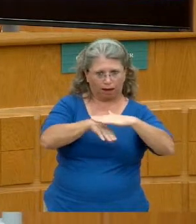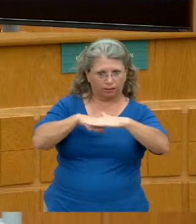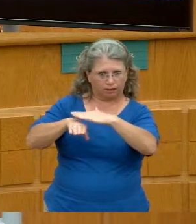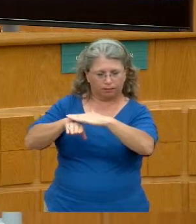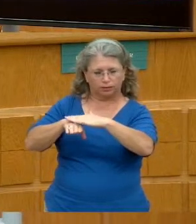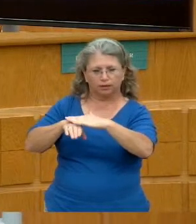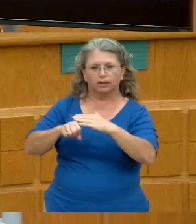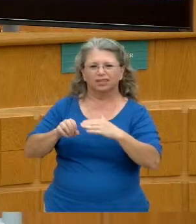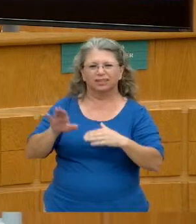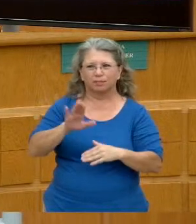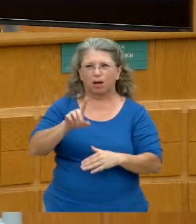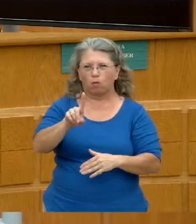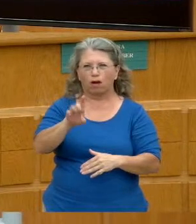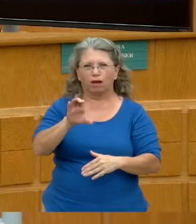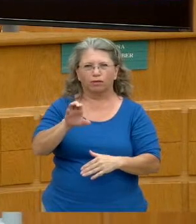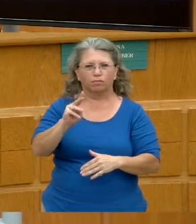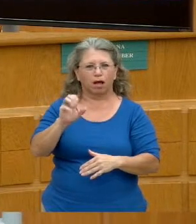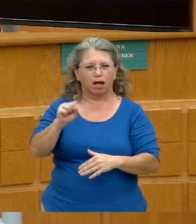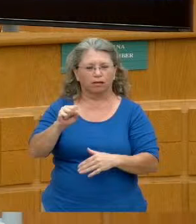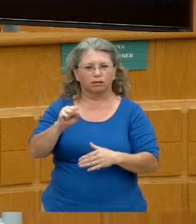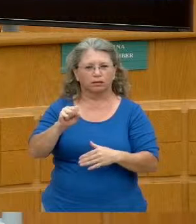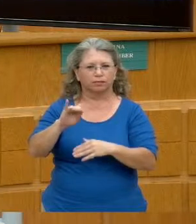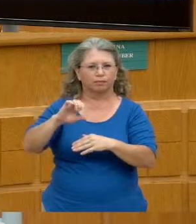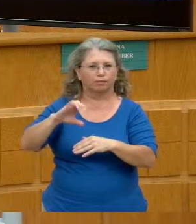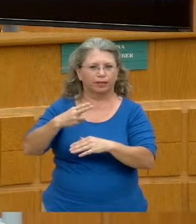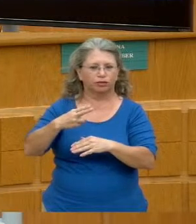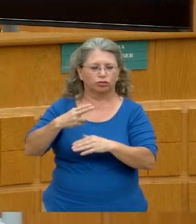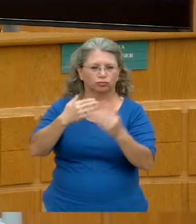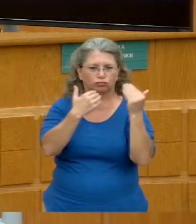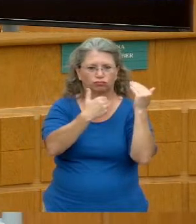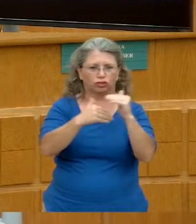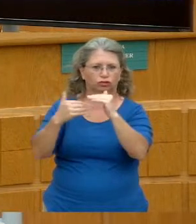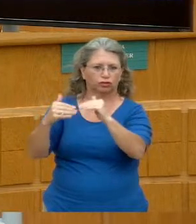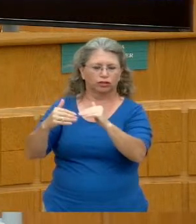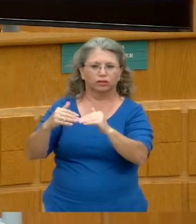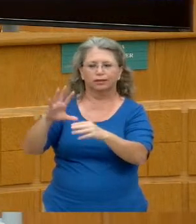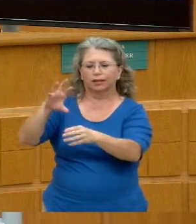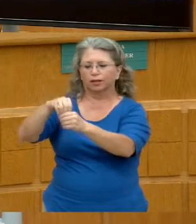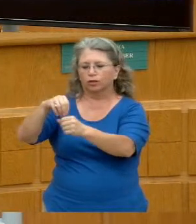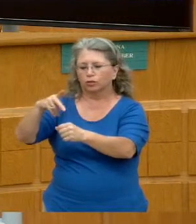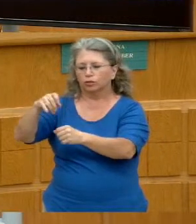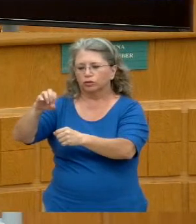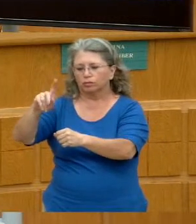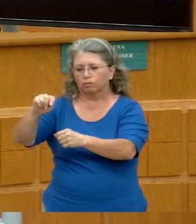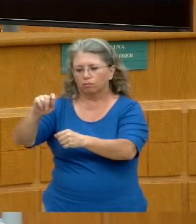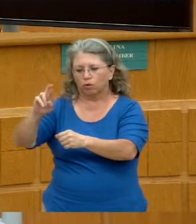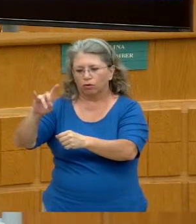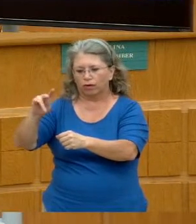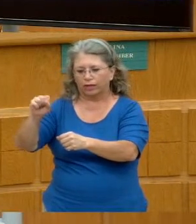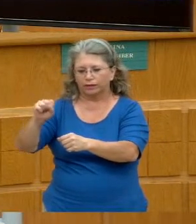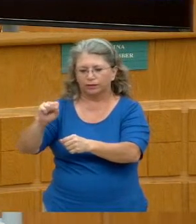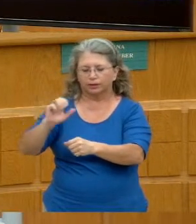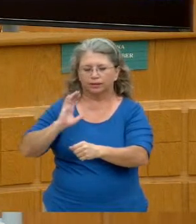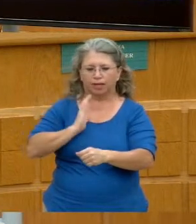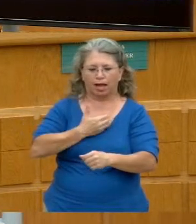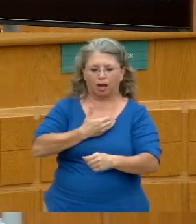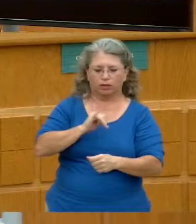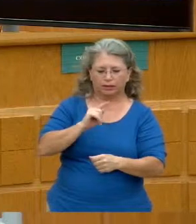restriction that'll go in place by the entities to include Port Aransas, the city, county, and then the federal government.